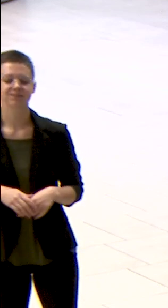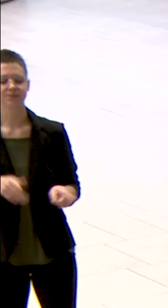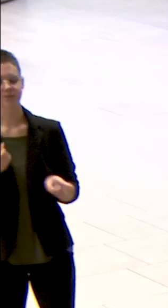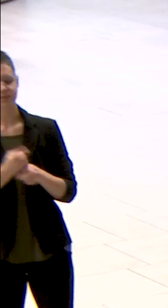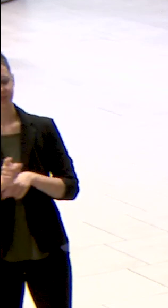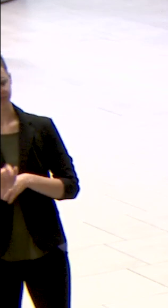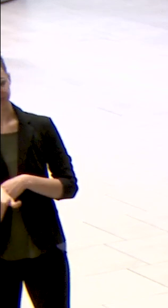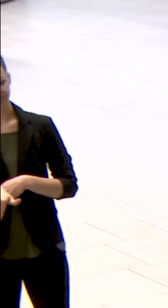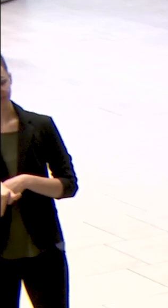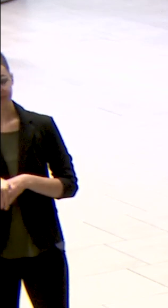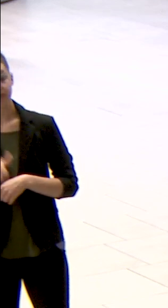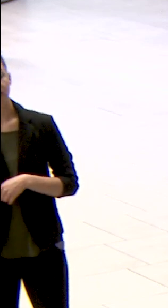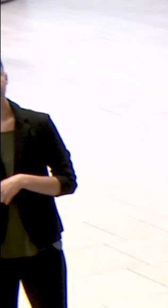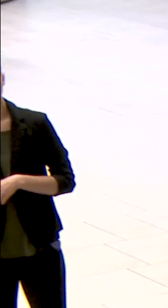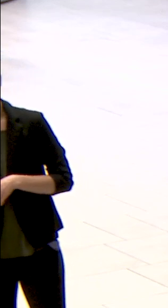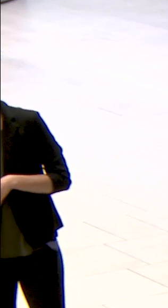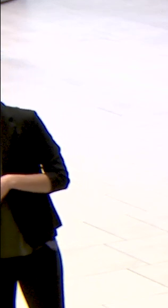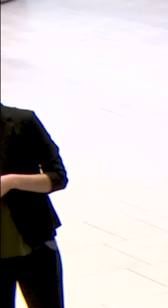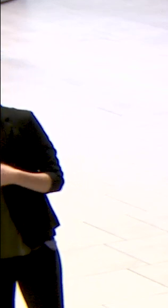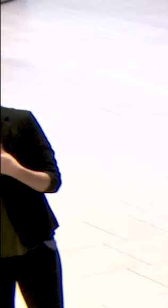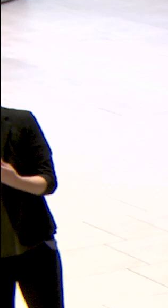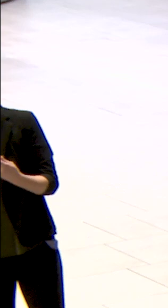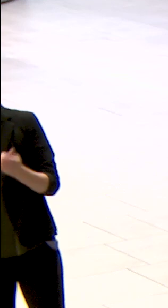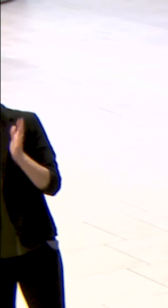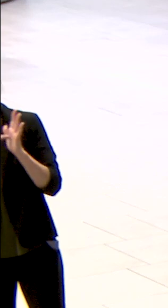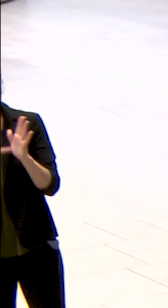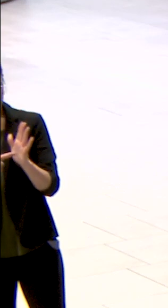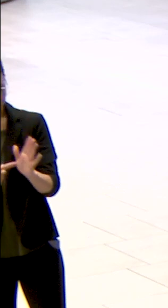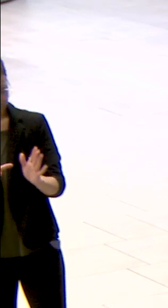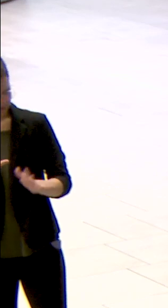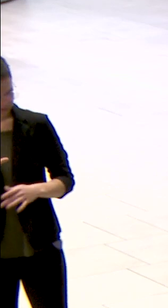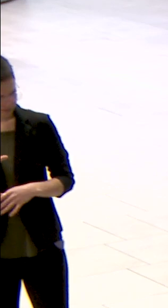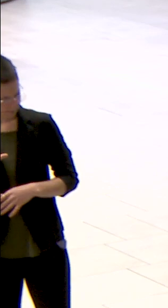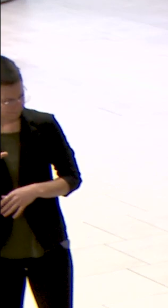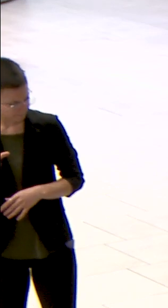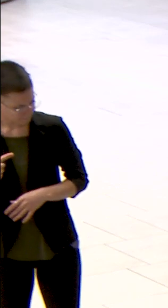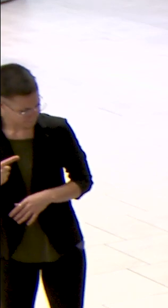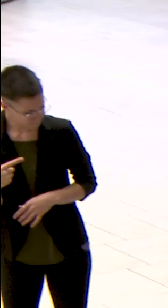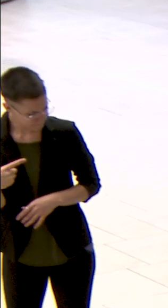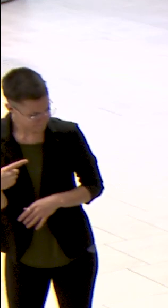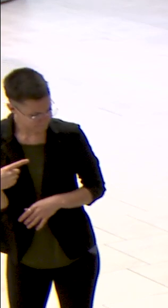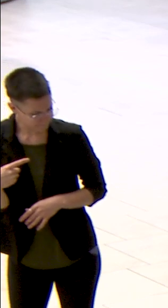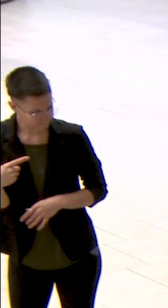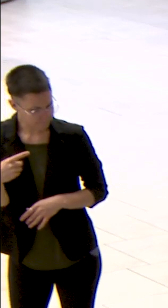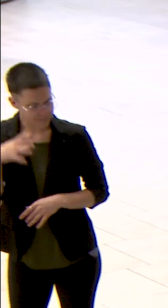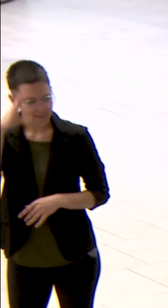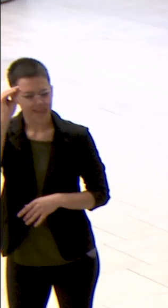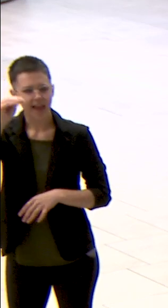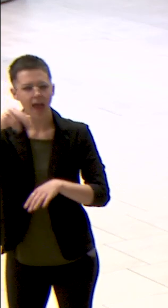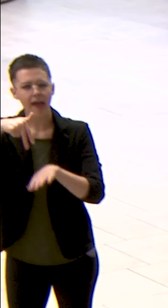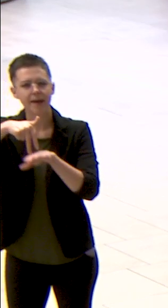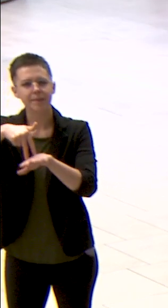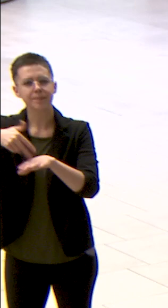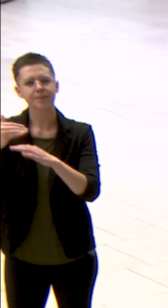another, you know, interesting example that's a more recent one is, and I forgot his name, I don't know the actual title of him, but the guy skateboarding, right,